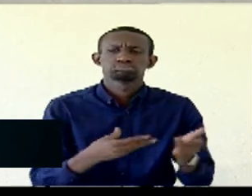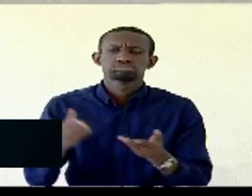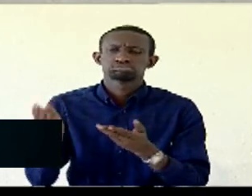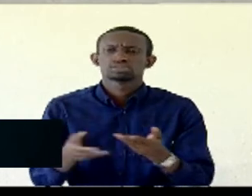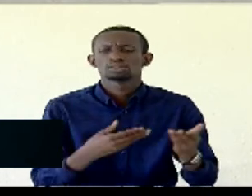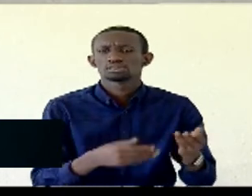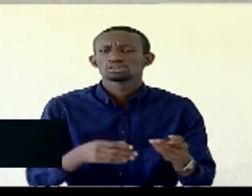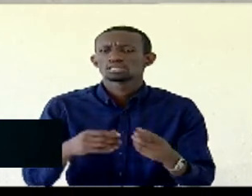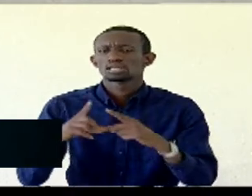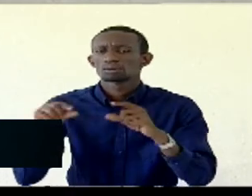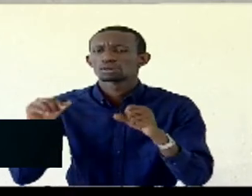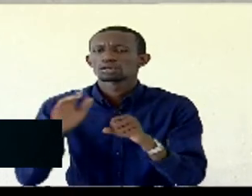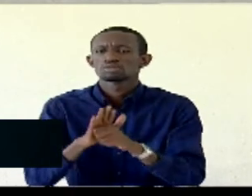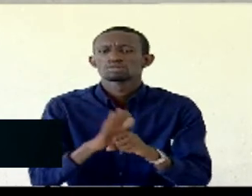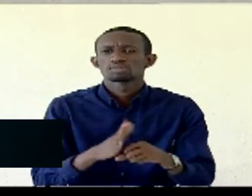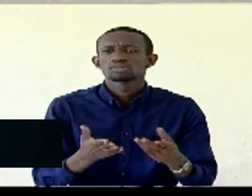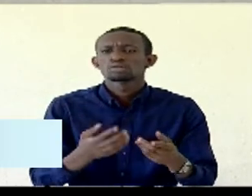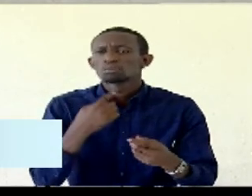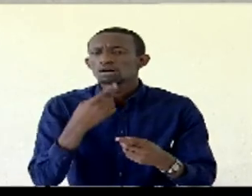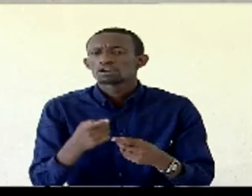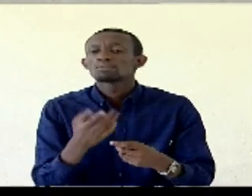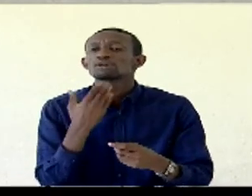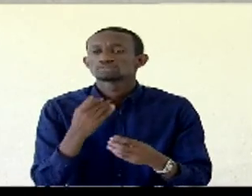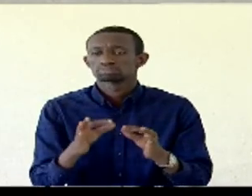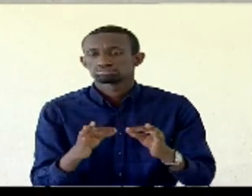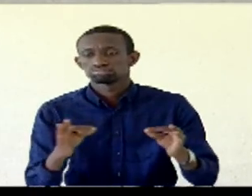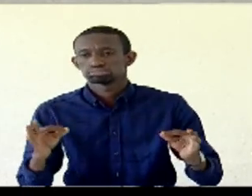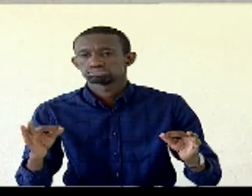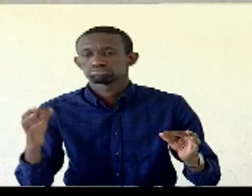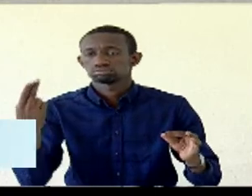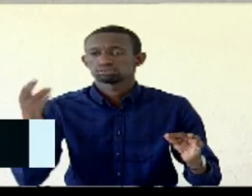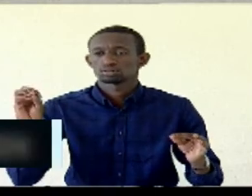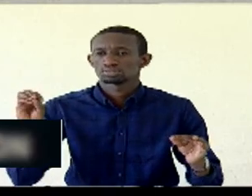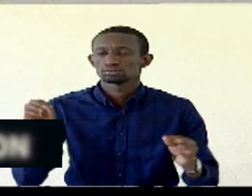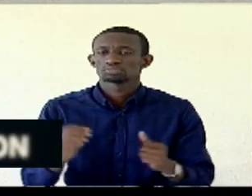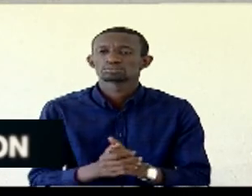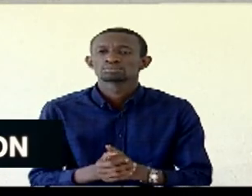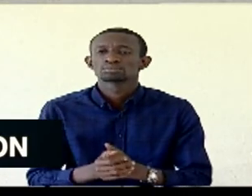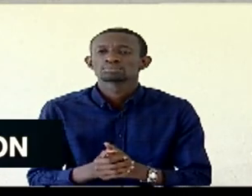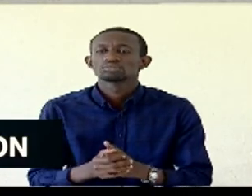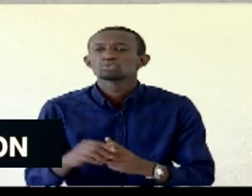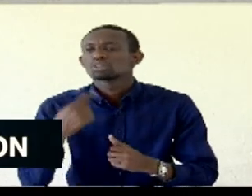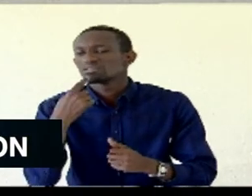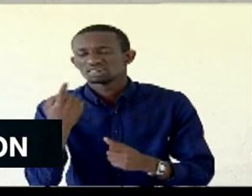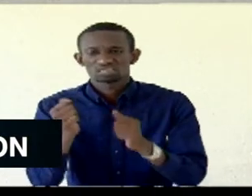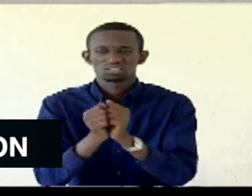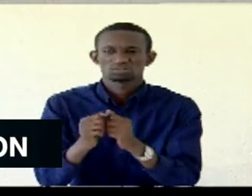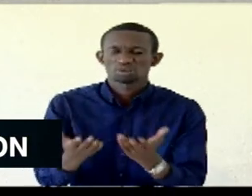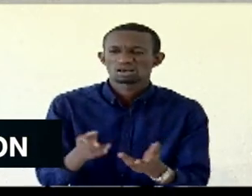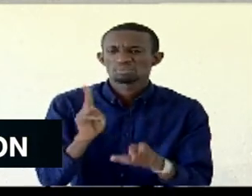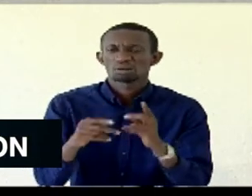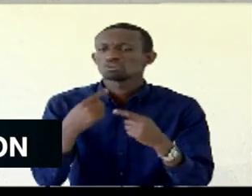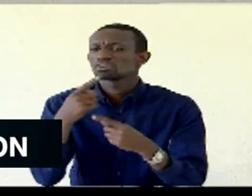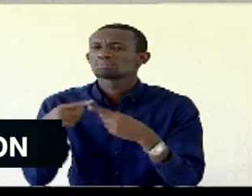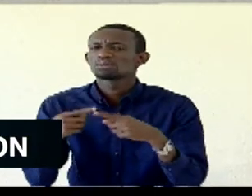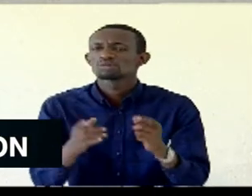swing, swing. Ah, they want about 20 measurements, and I've just done 10. I will just follow the pattern. But you also must have that skill. So